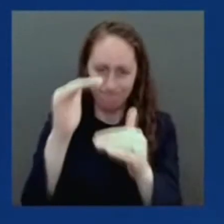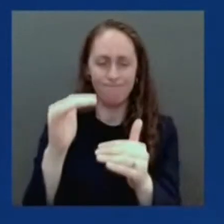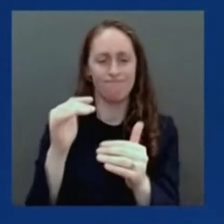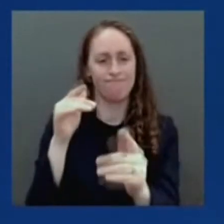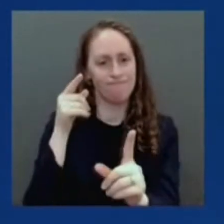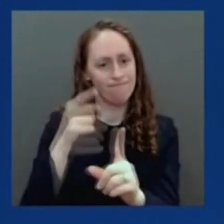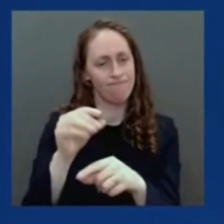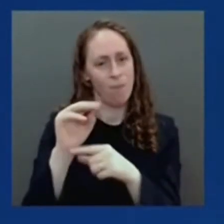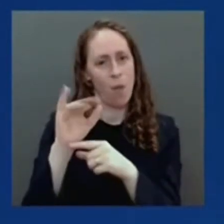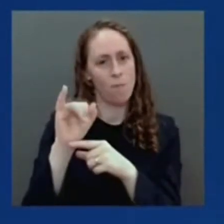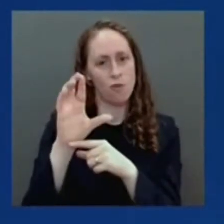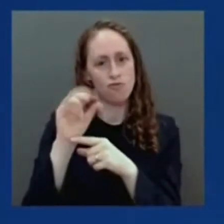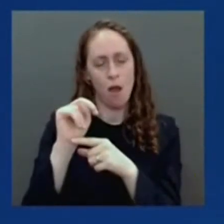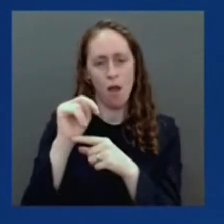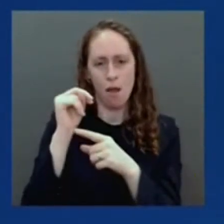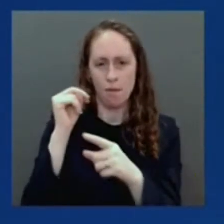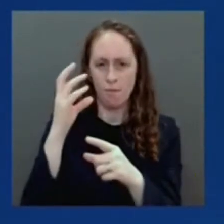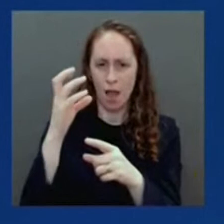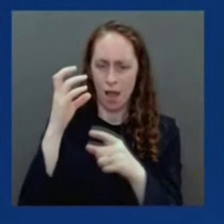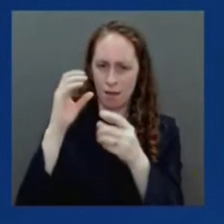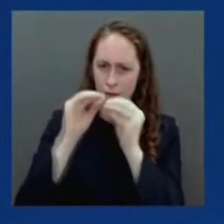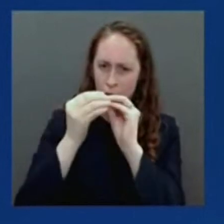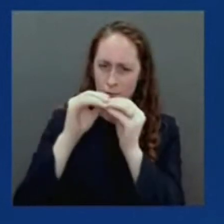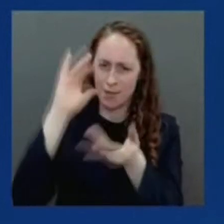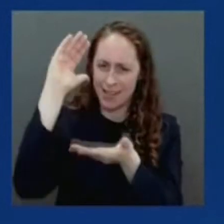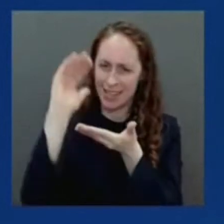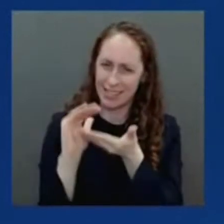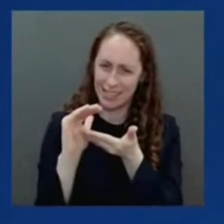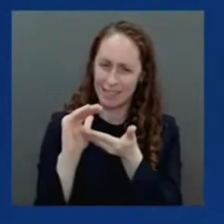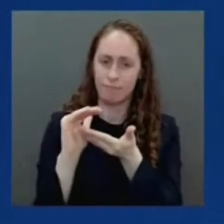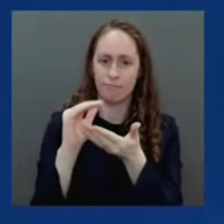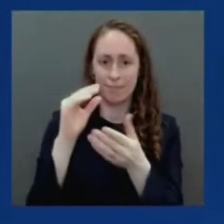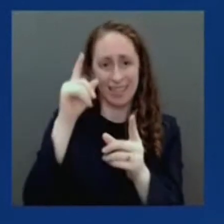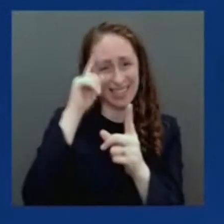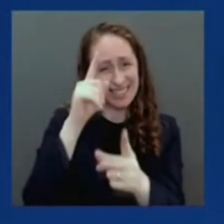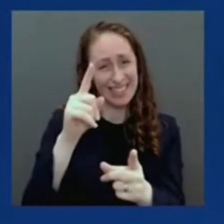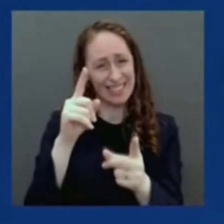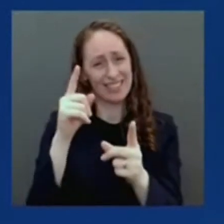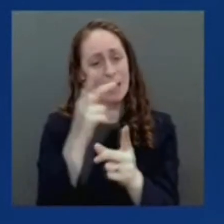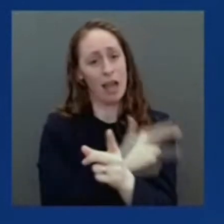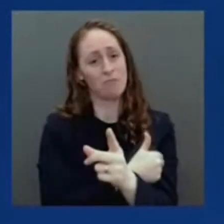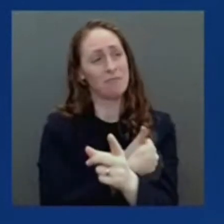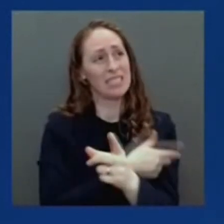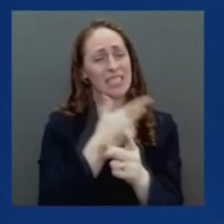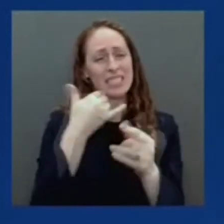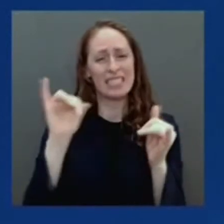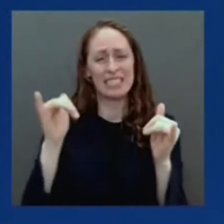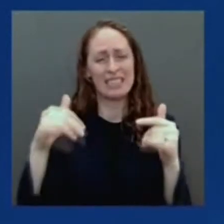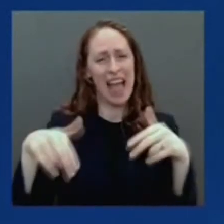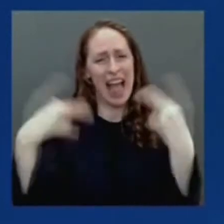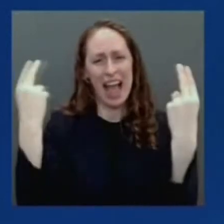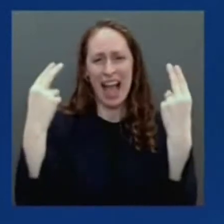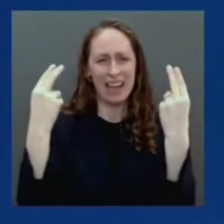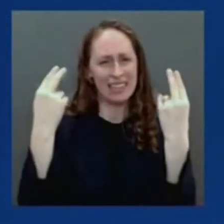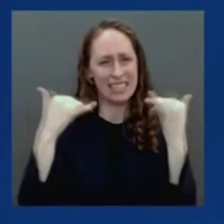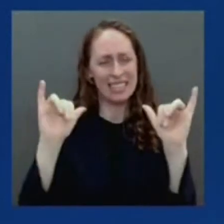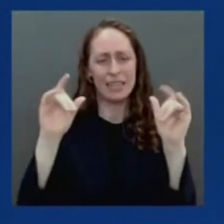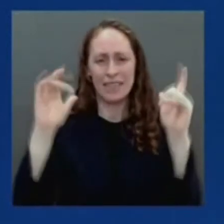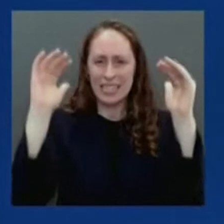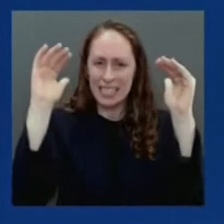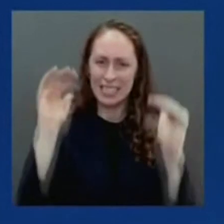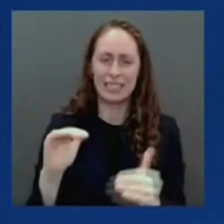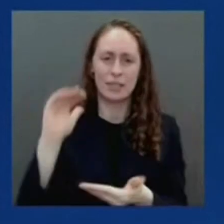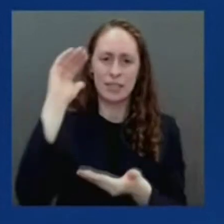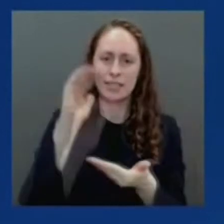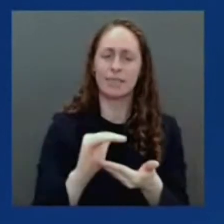are still quite high. And across time, we do look forward to engaging with Congress and